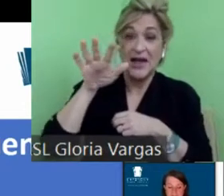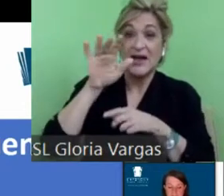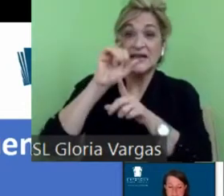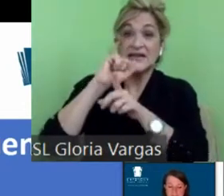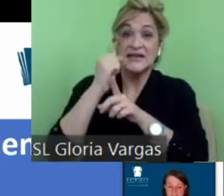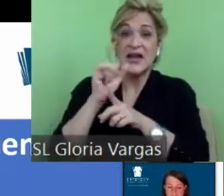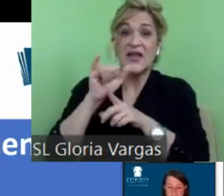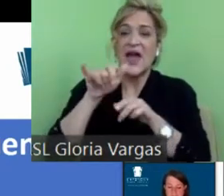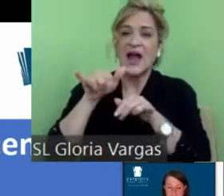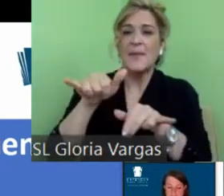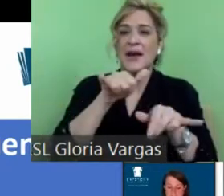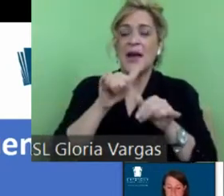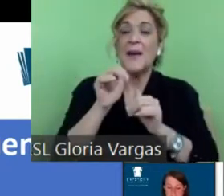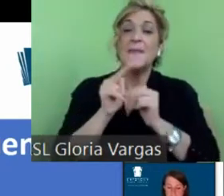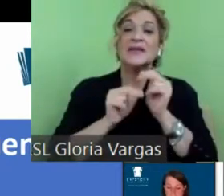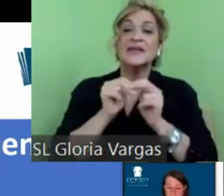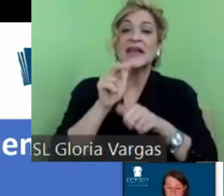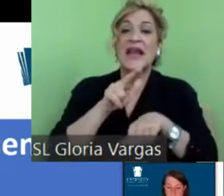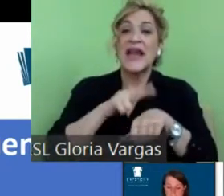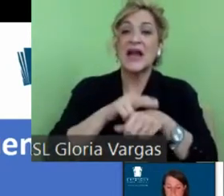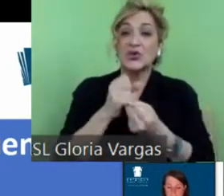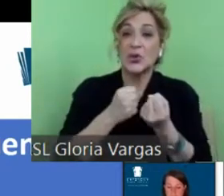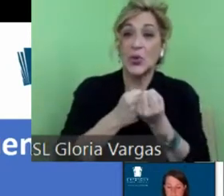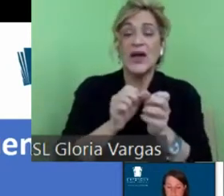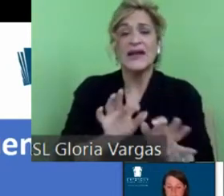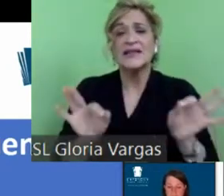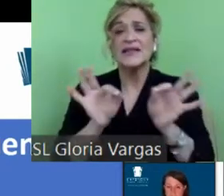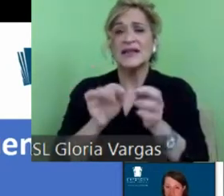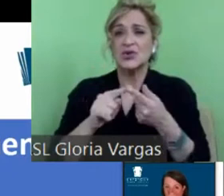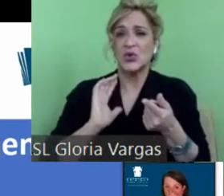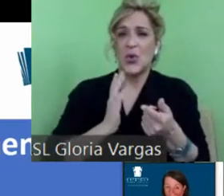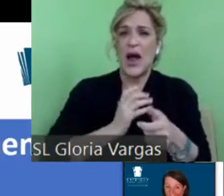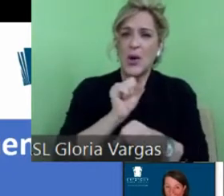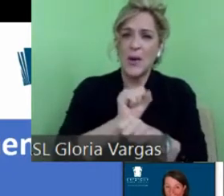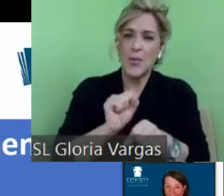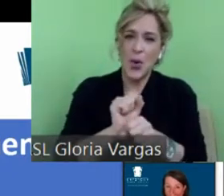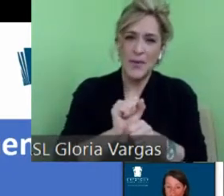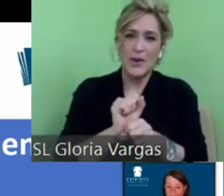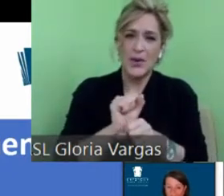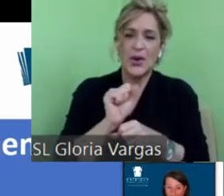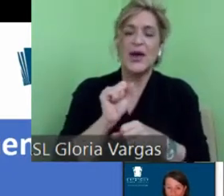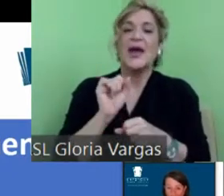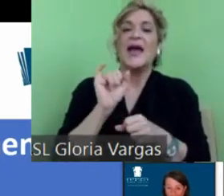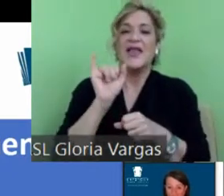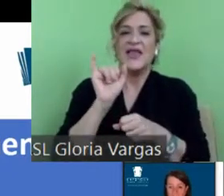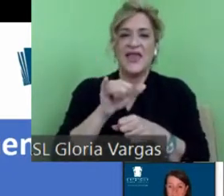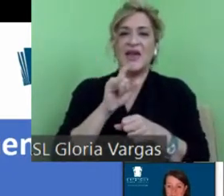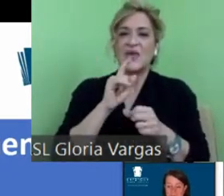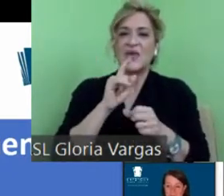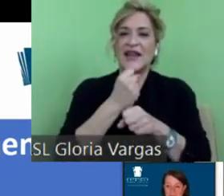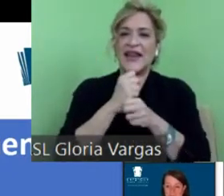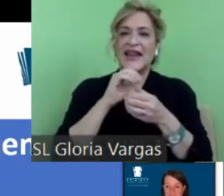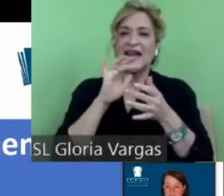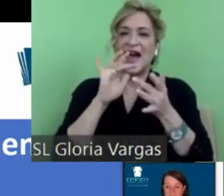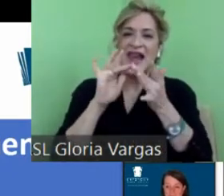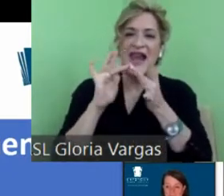communality. Building natural supports is central to our employment work, as is developing a network of leaders who